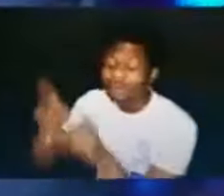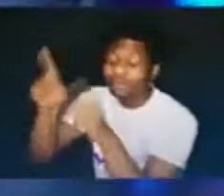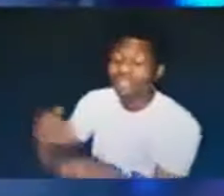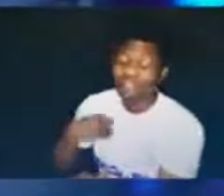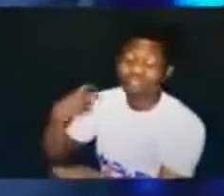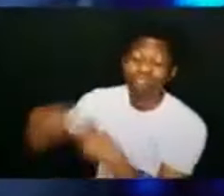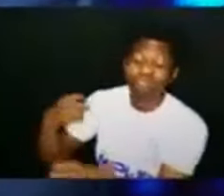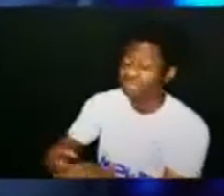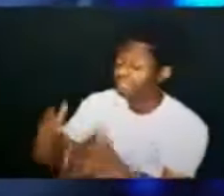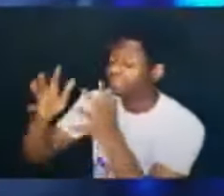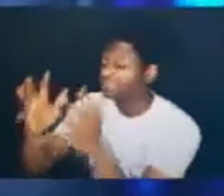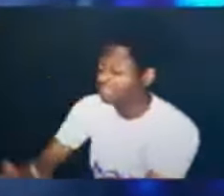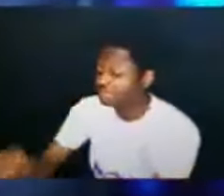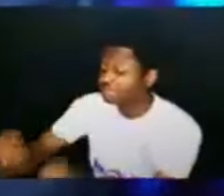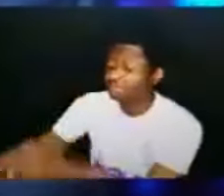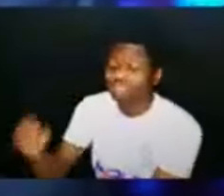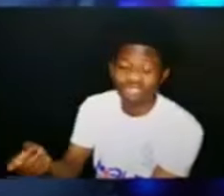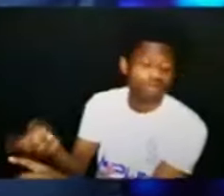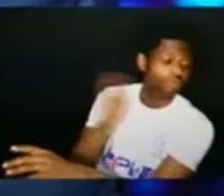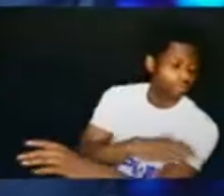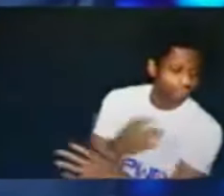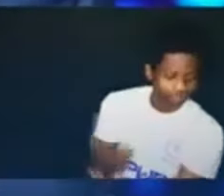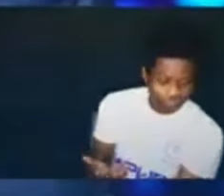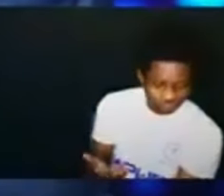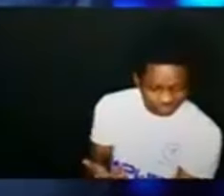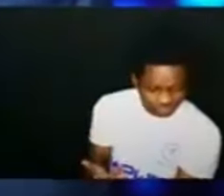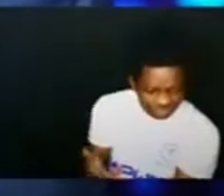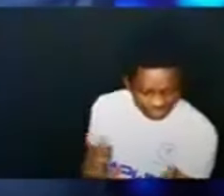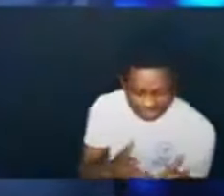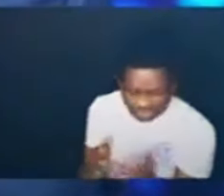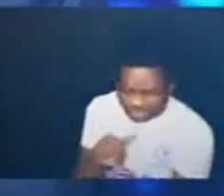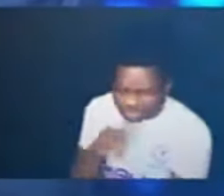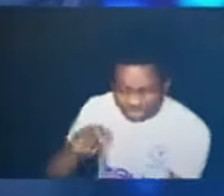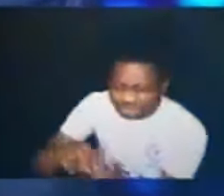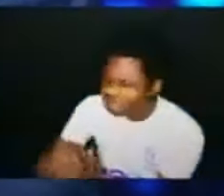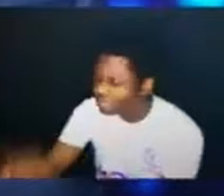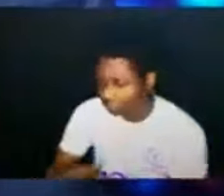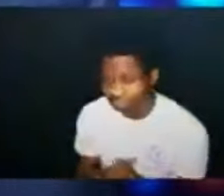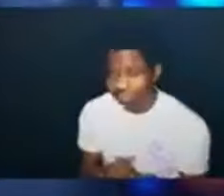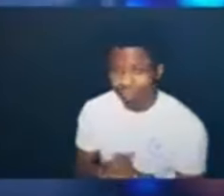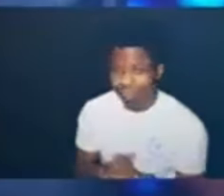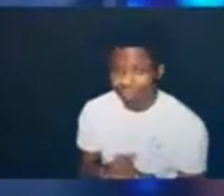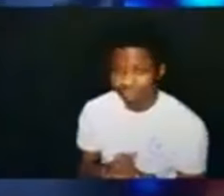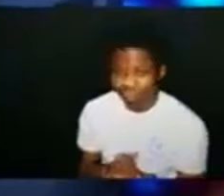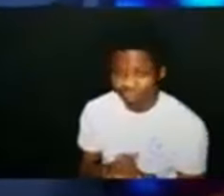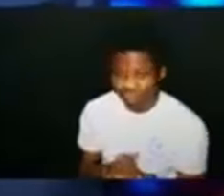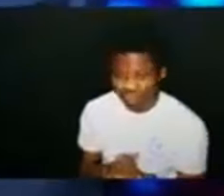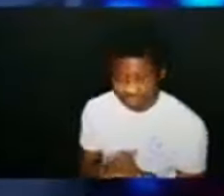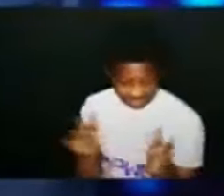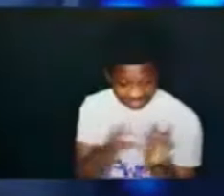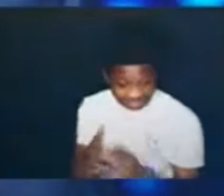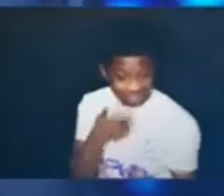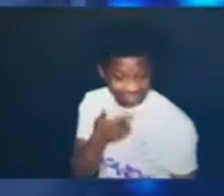you, leave the offering there and go. That is not what Jesus really meant. But Jesus was saying that if your heart does not condemn